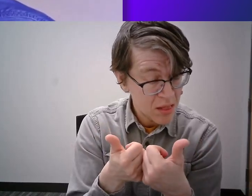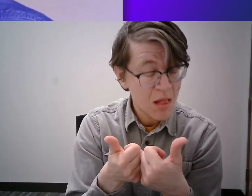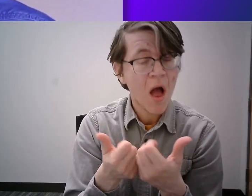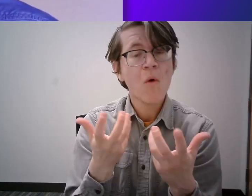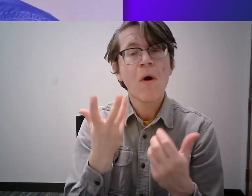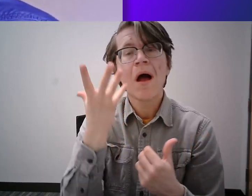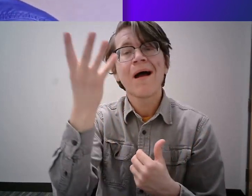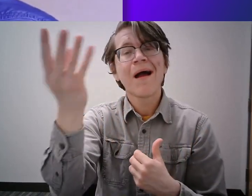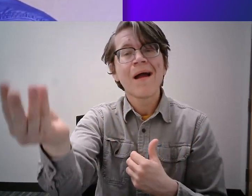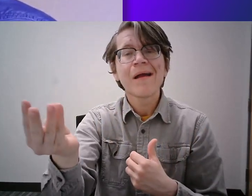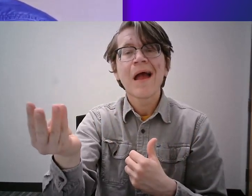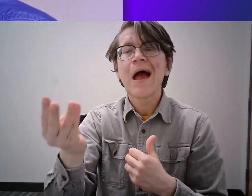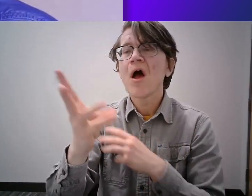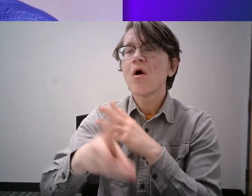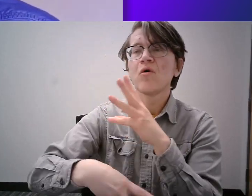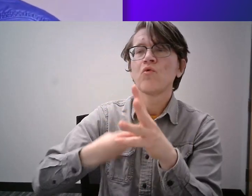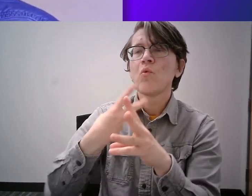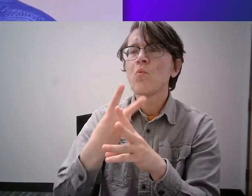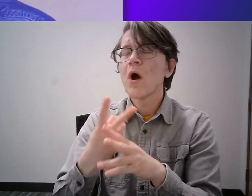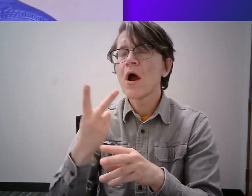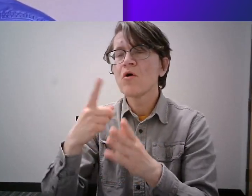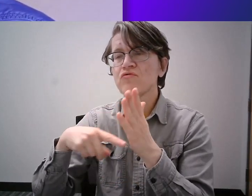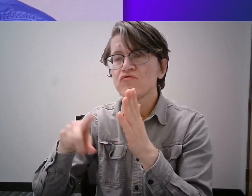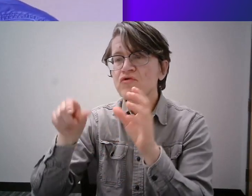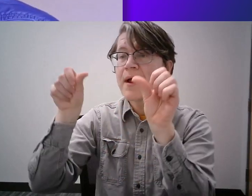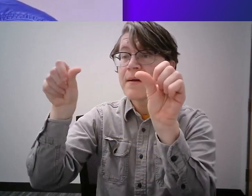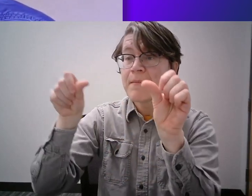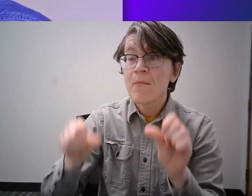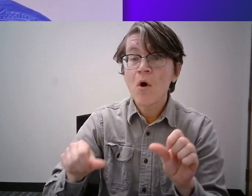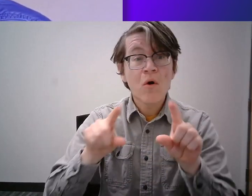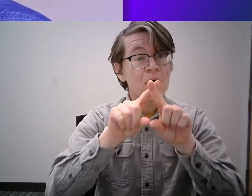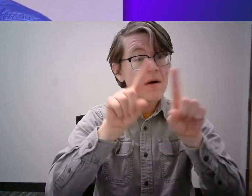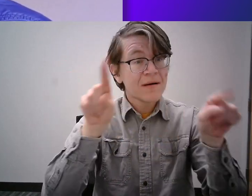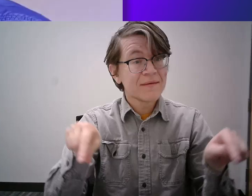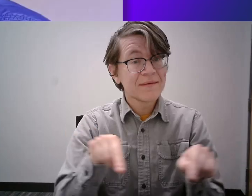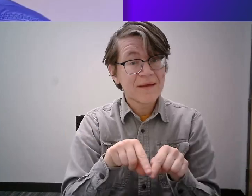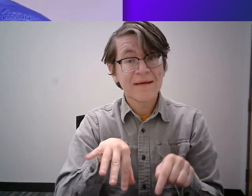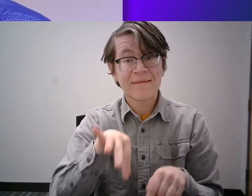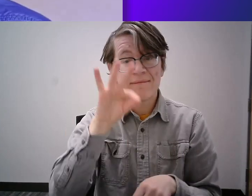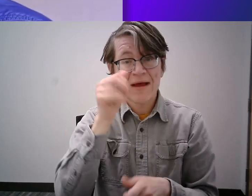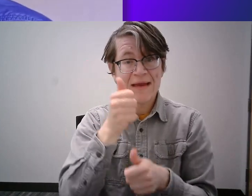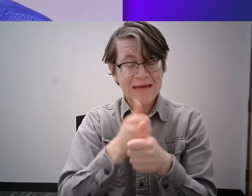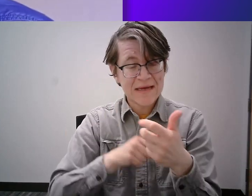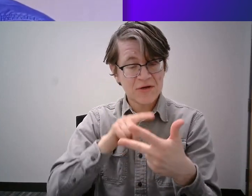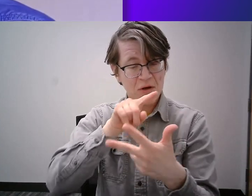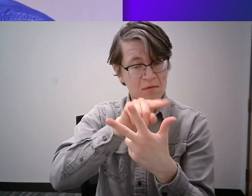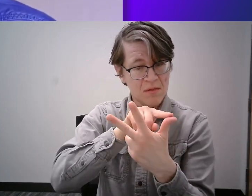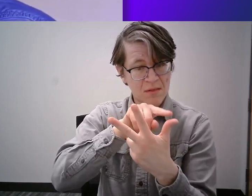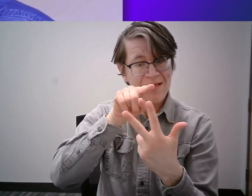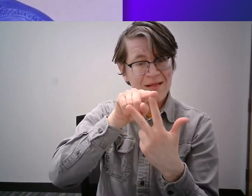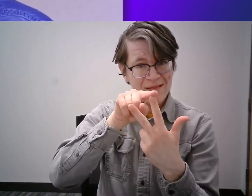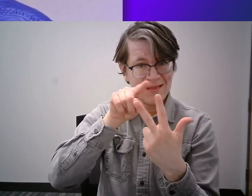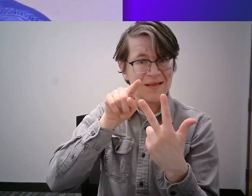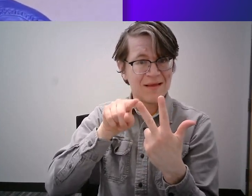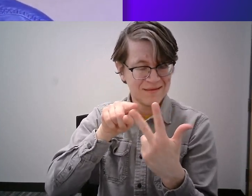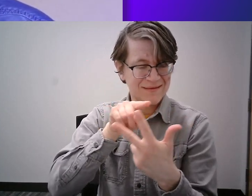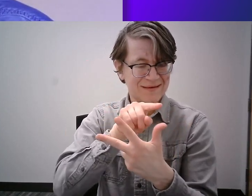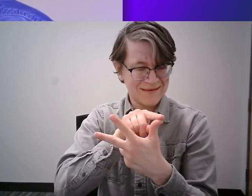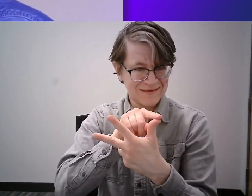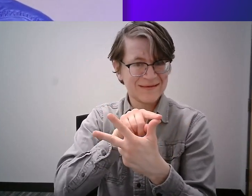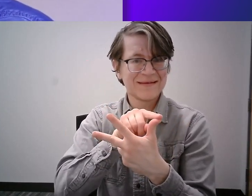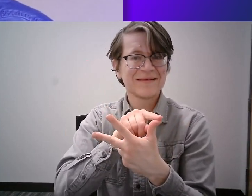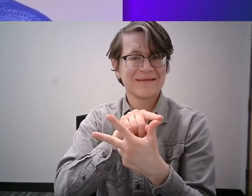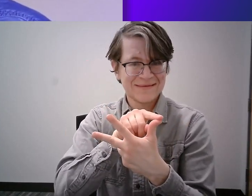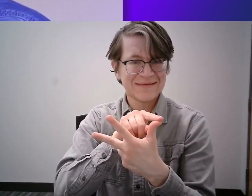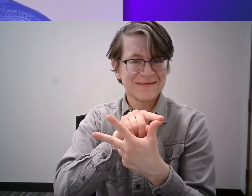out into the wild, look on posters, signs, whatever, and find each form model, the dynamic, the rational and the geometric one. And